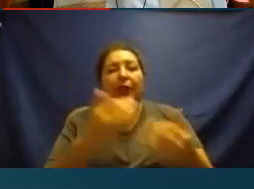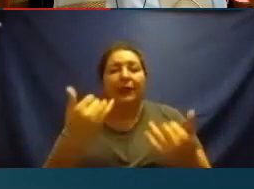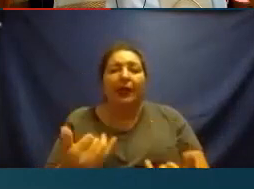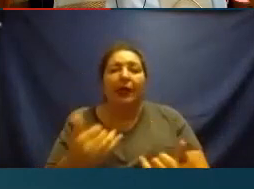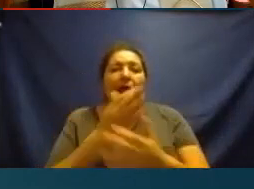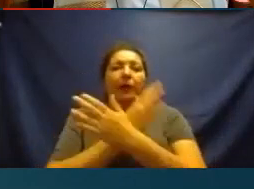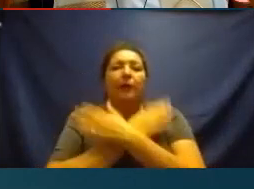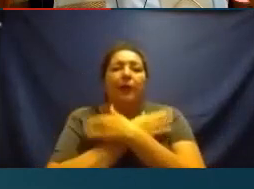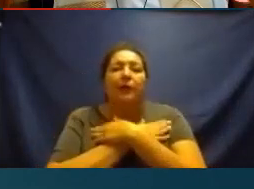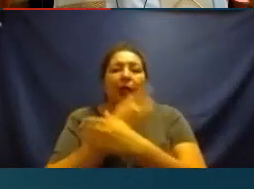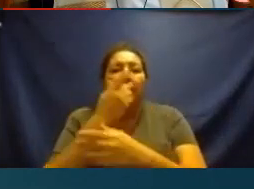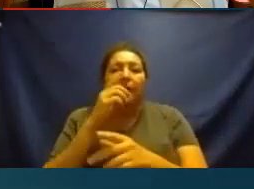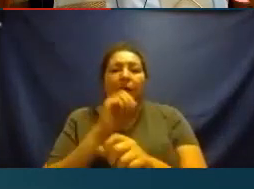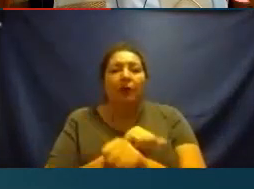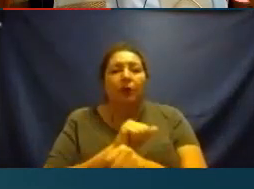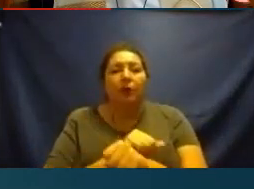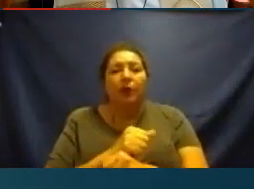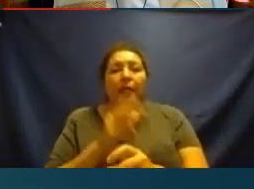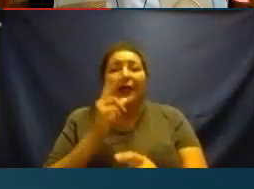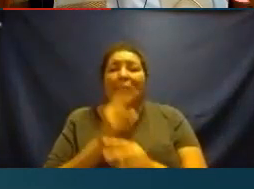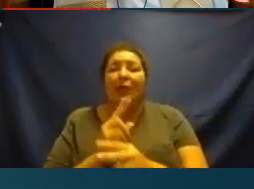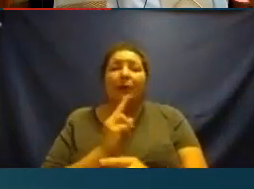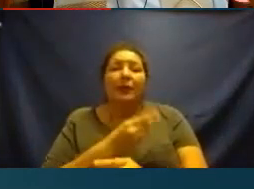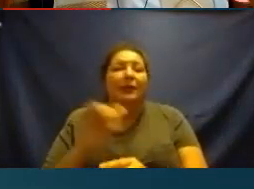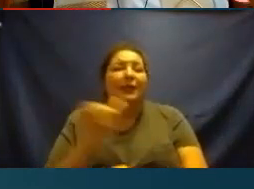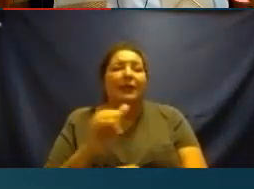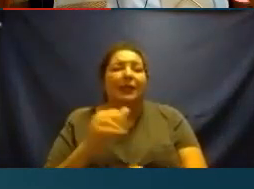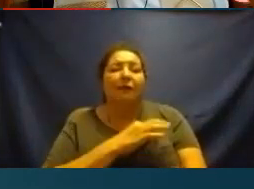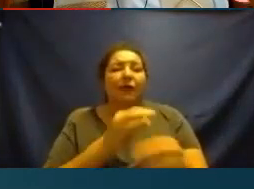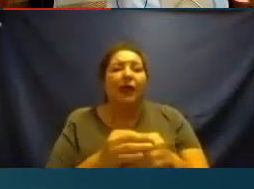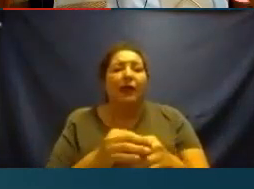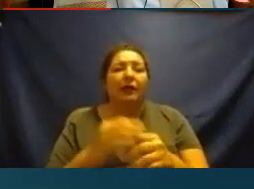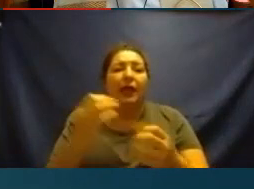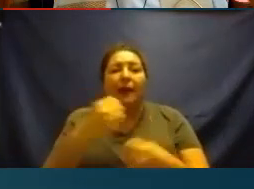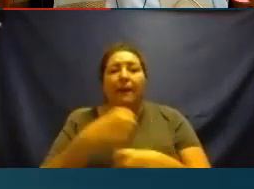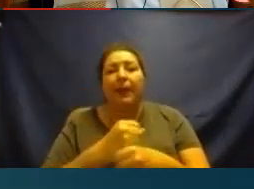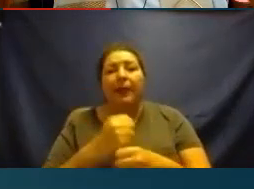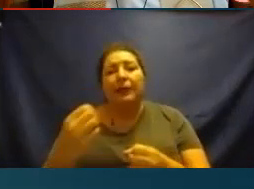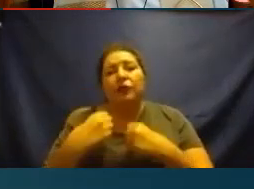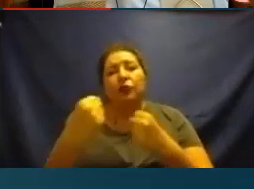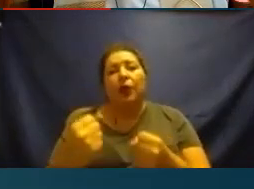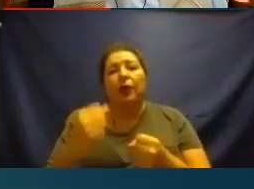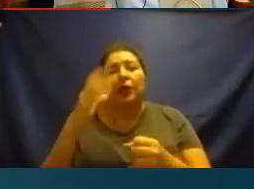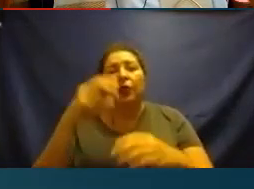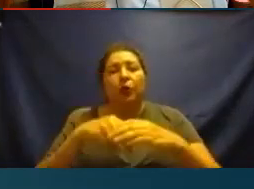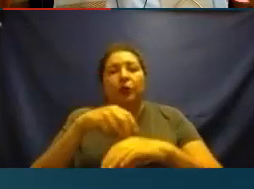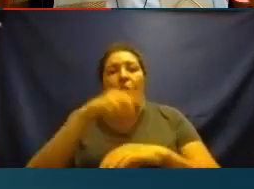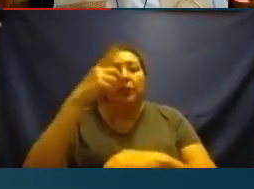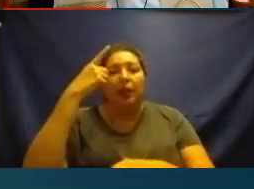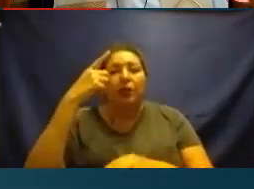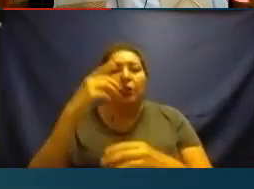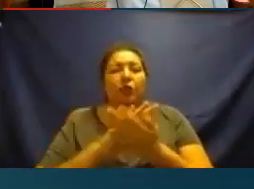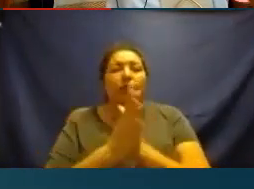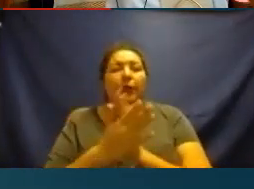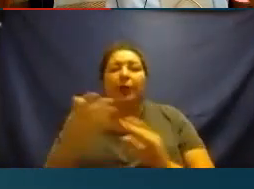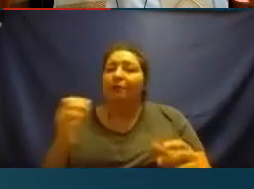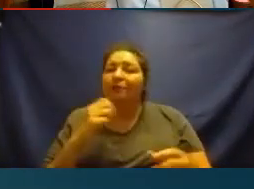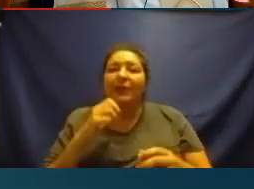labors. Keep us in that same faith and embolden us by your resurrection to be fearless in the face of